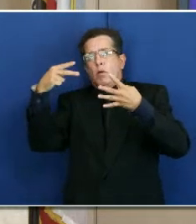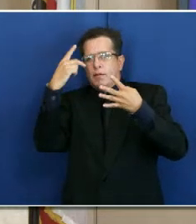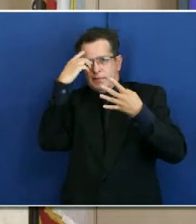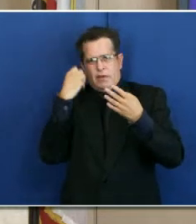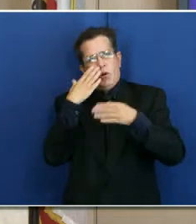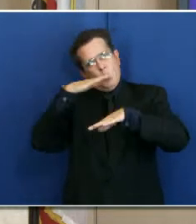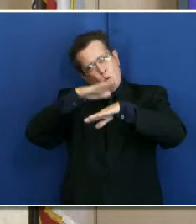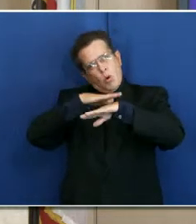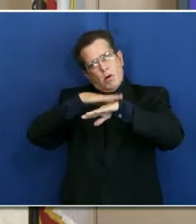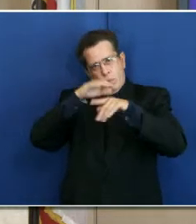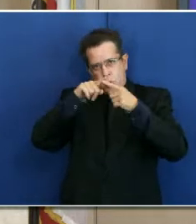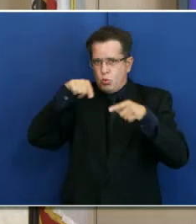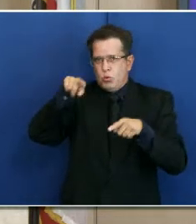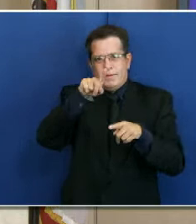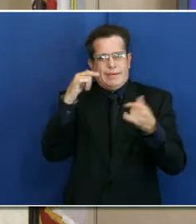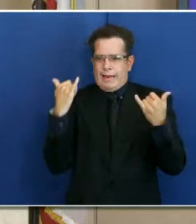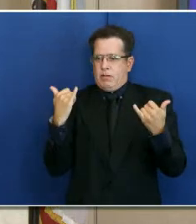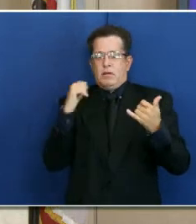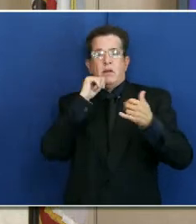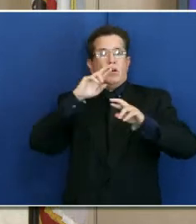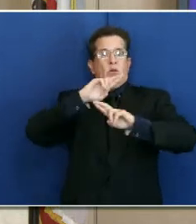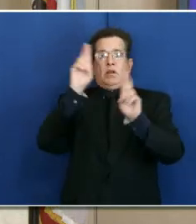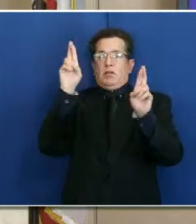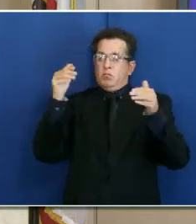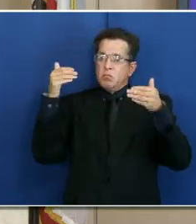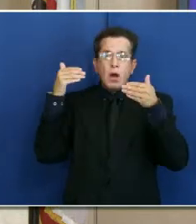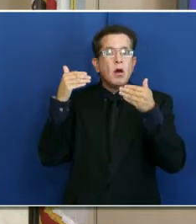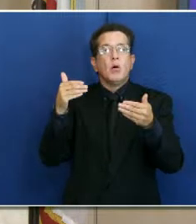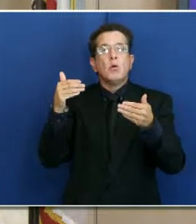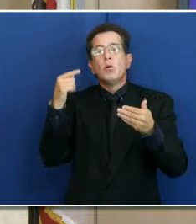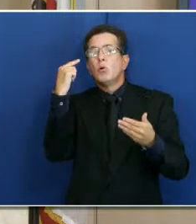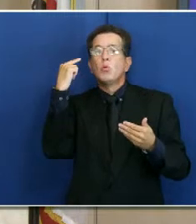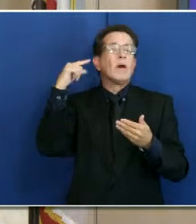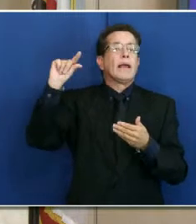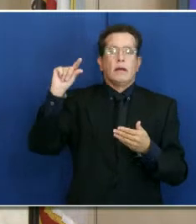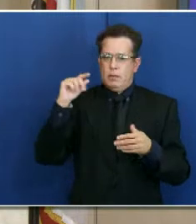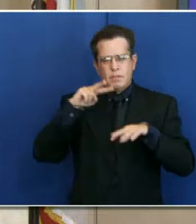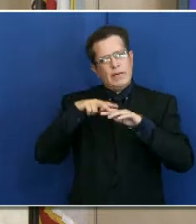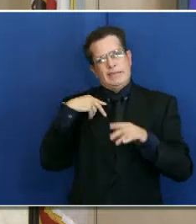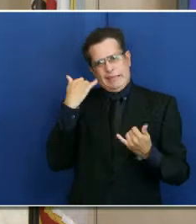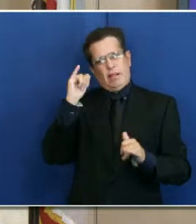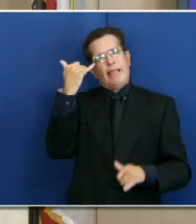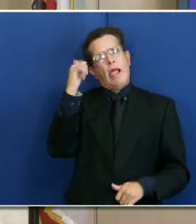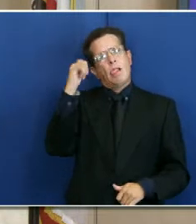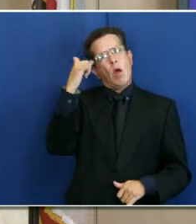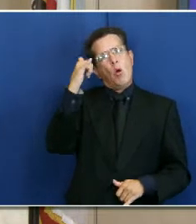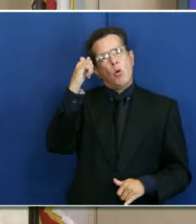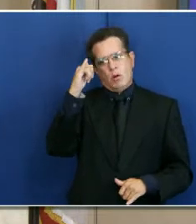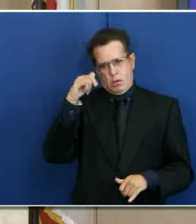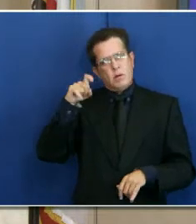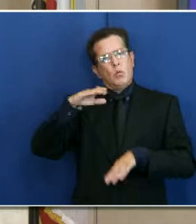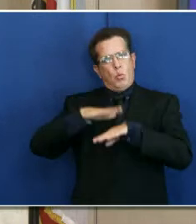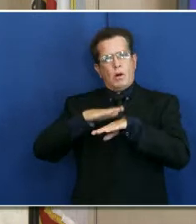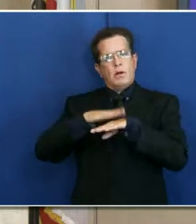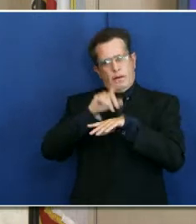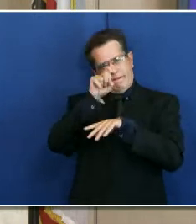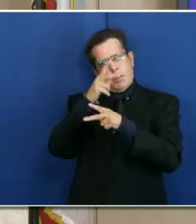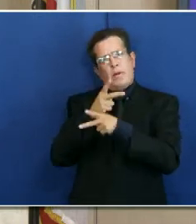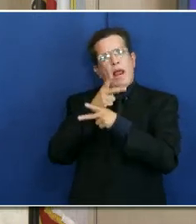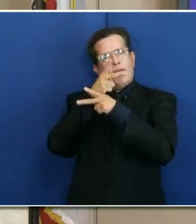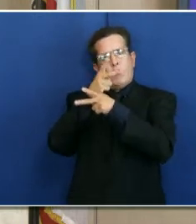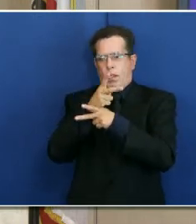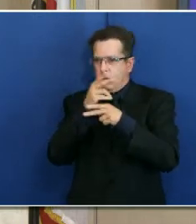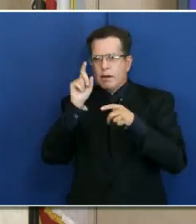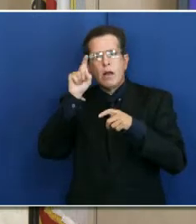is not a green light. It's a yellow light. We can't gun the engine of the economy and go full speed